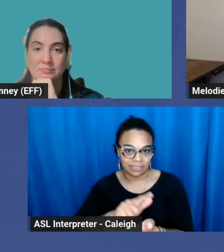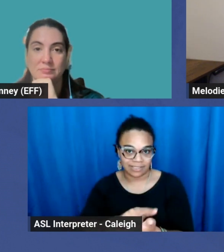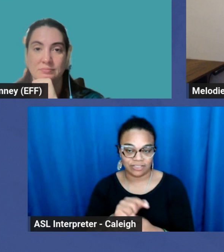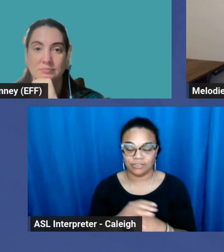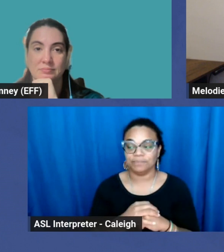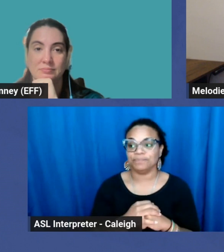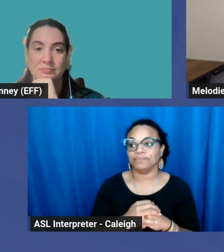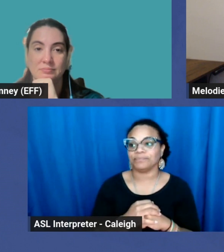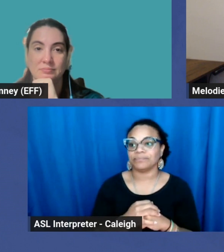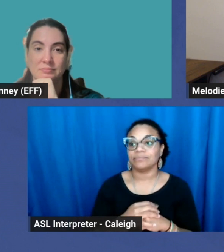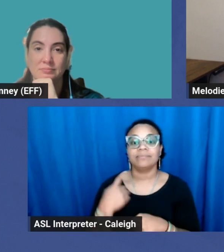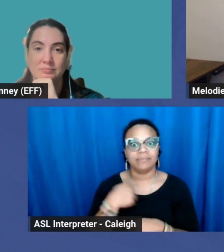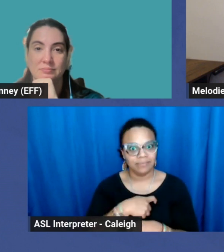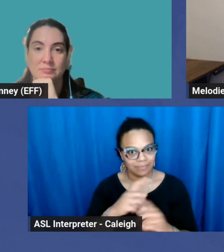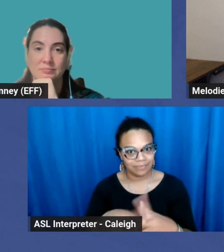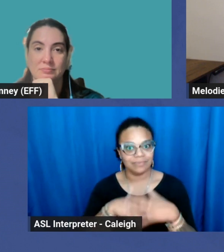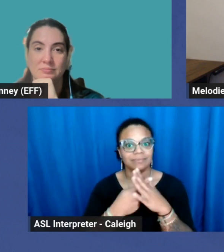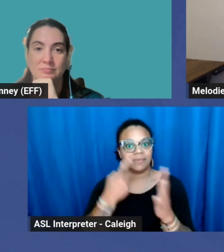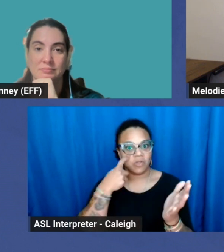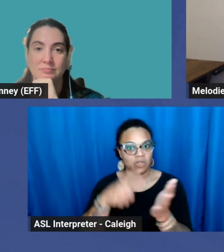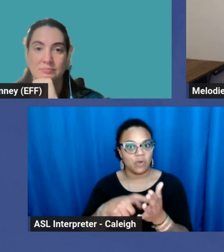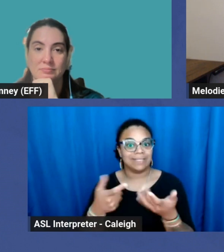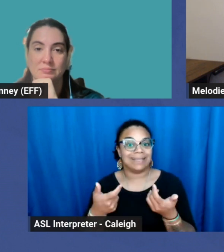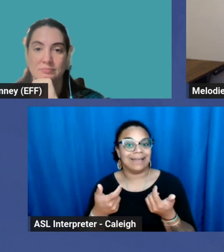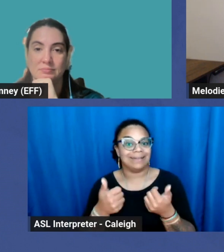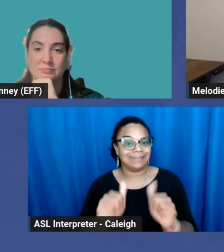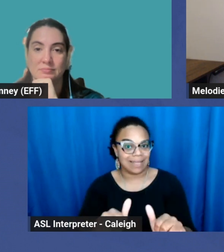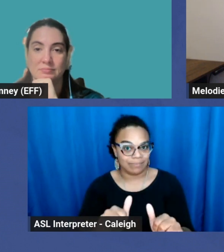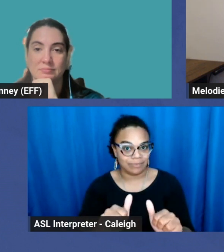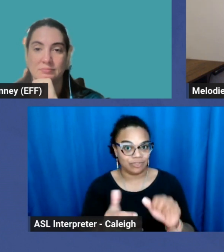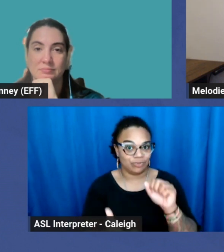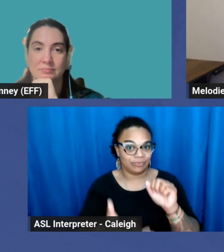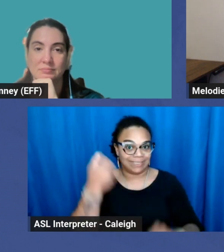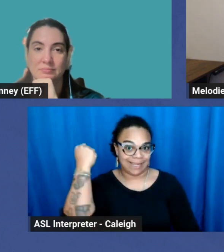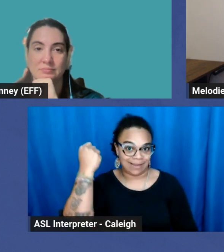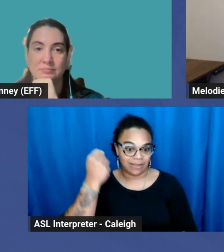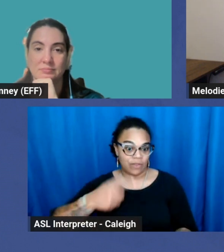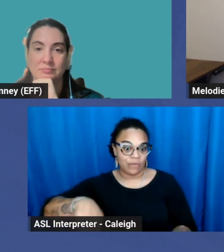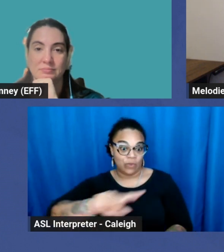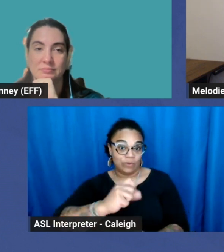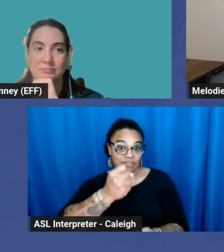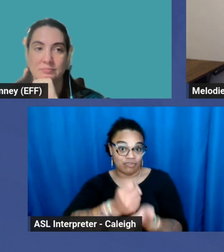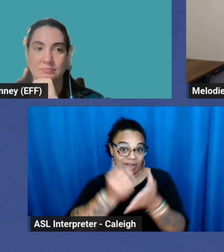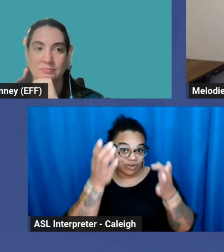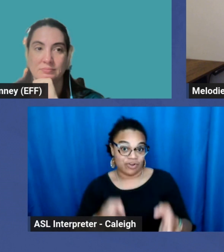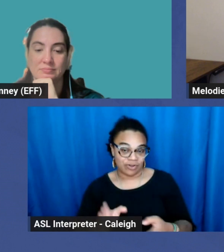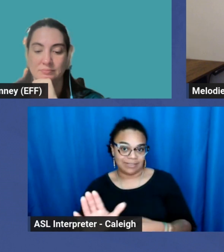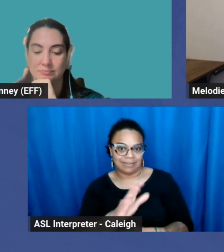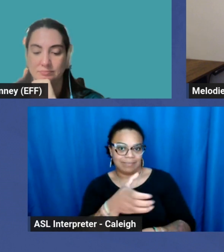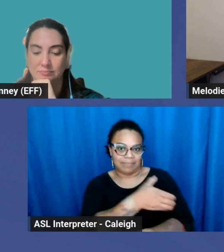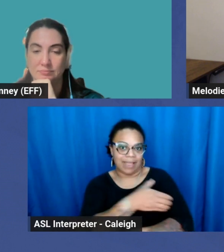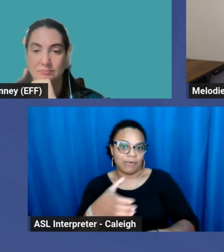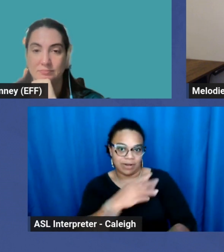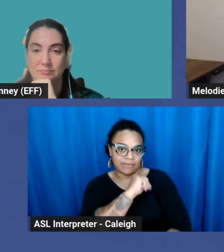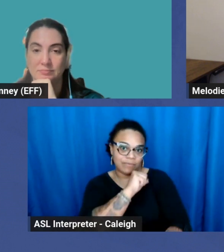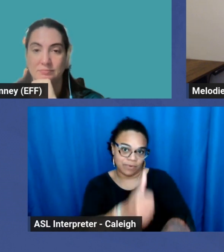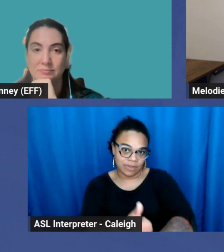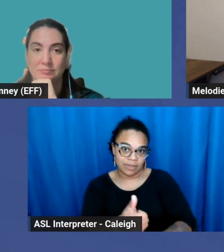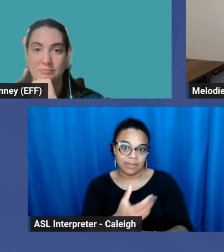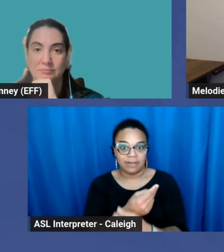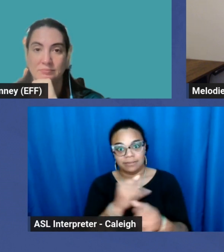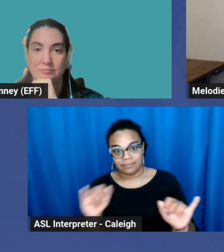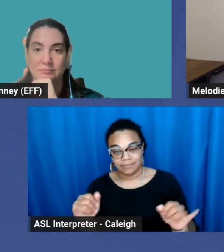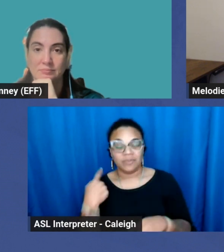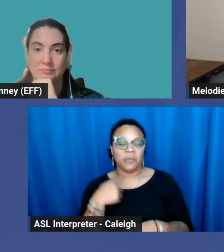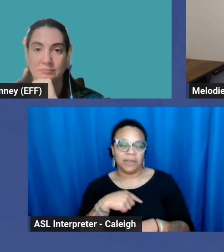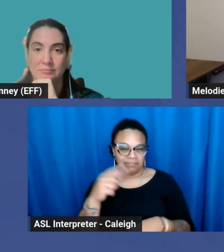And we have started to see attempts to undermine the power of accreditors and the autonomy of accreditors, and we're probably going to see more of